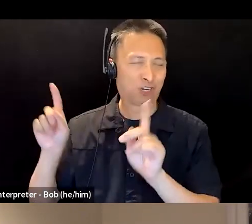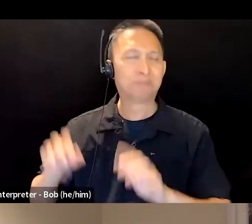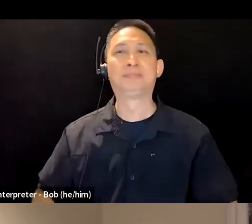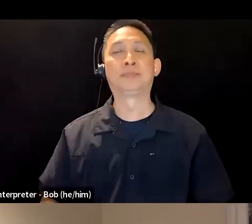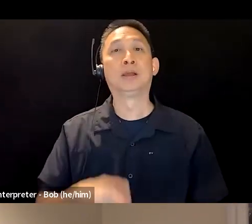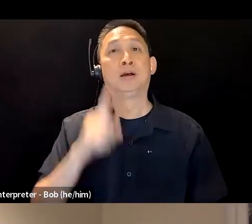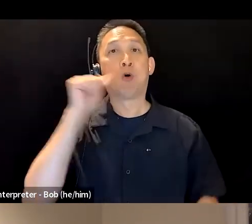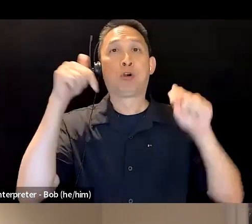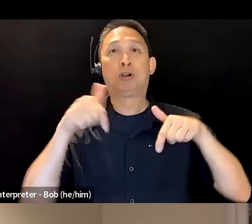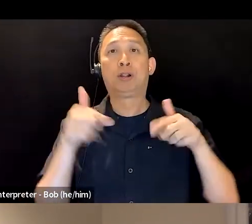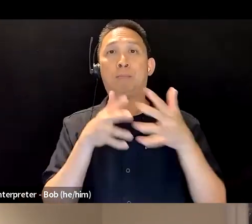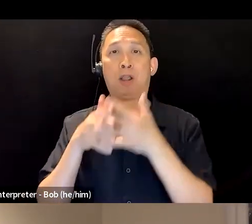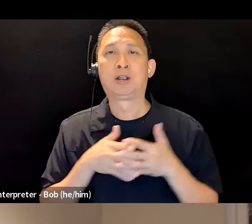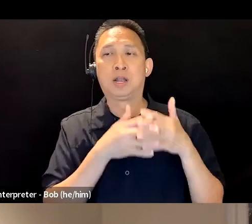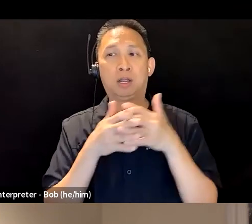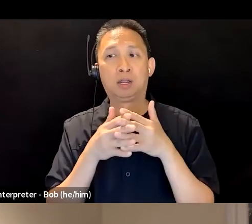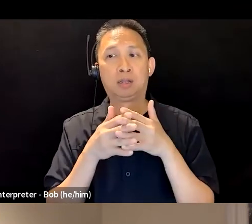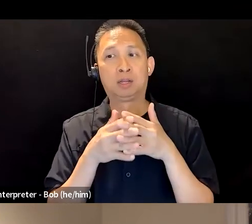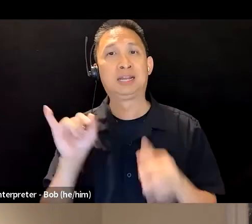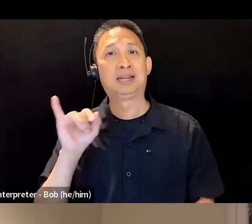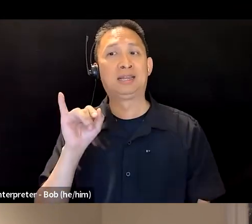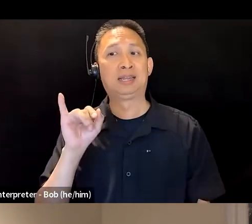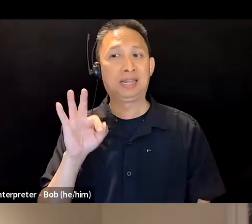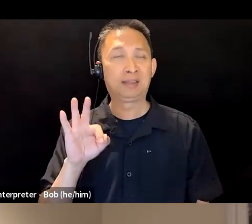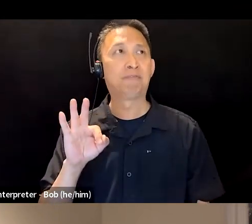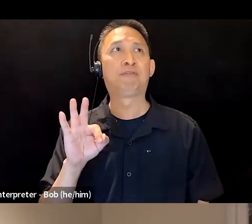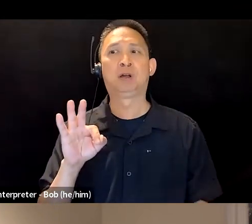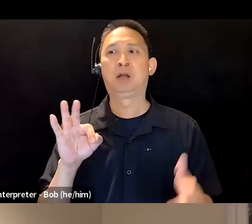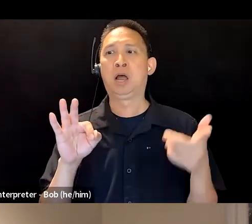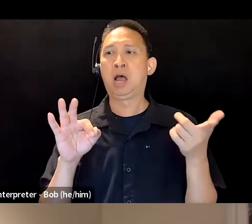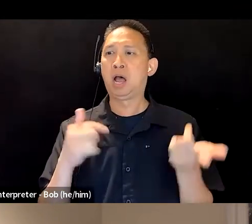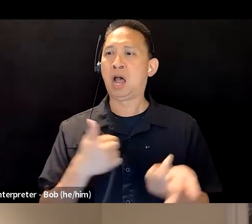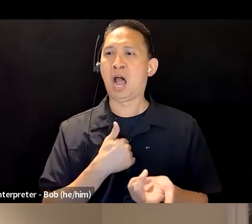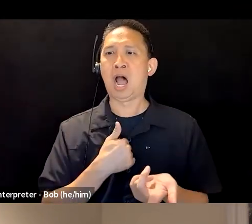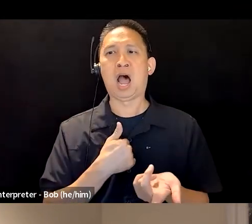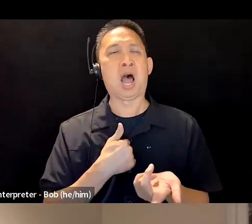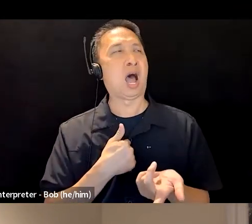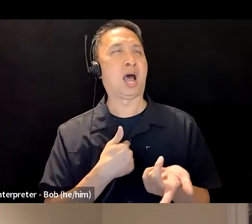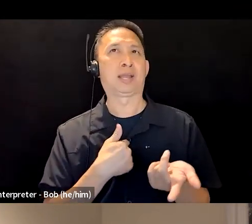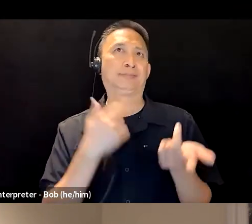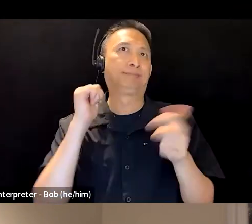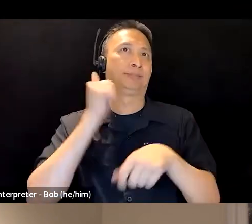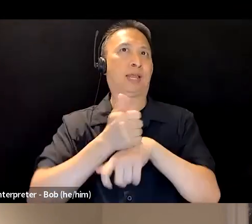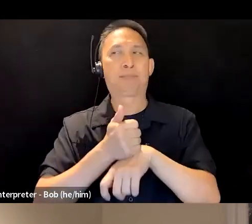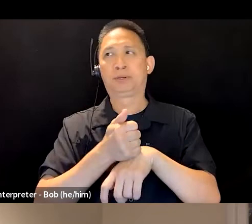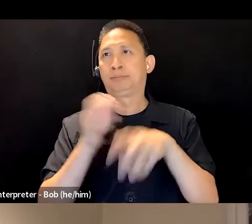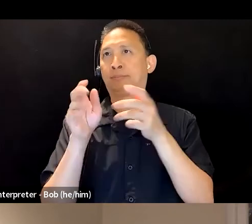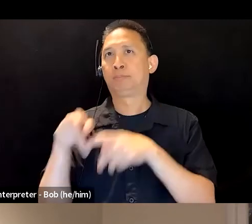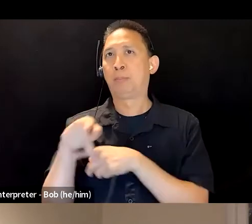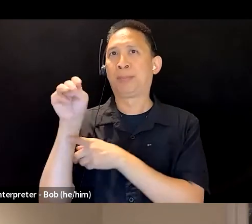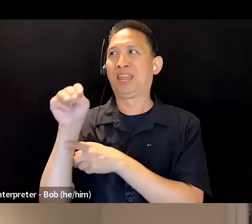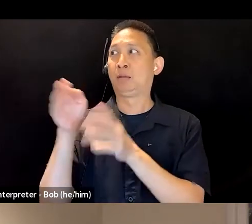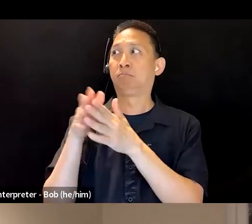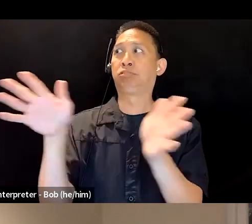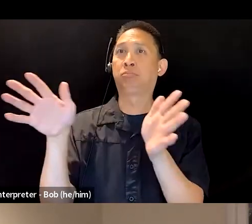to set out and make a film that's just for public media is not a constraint that I think we have